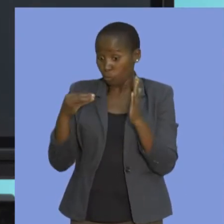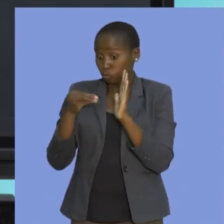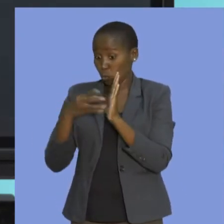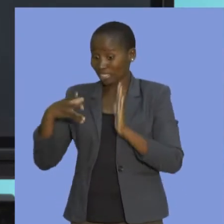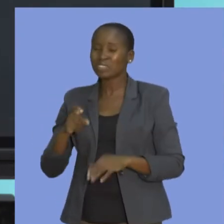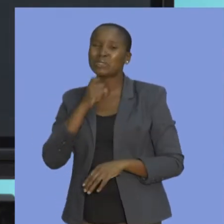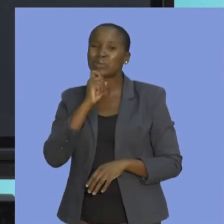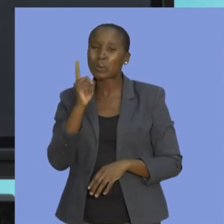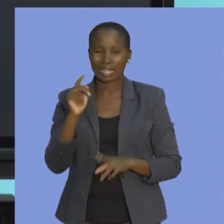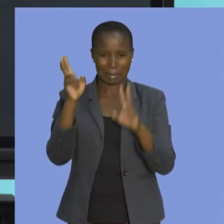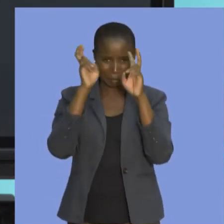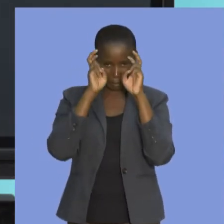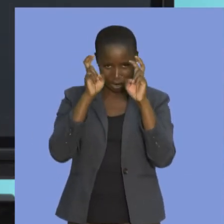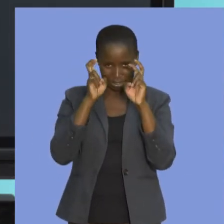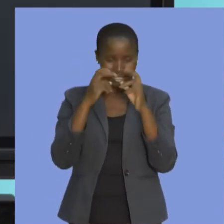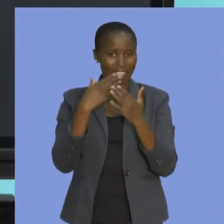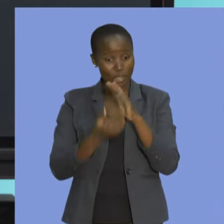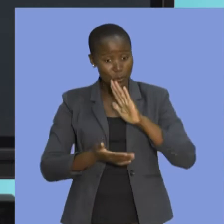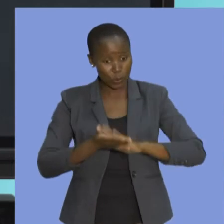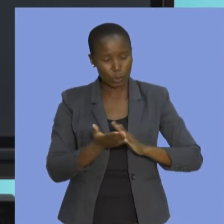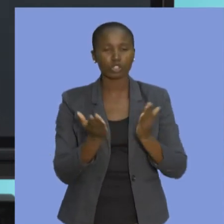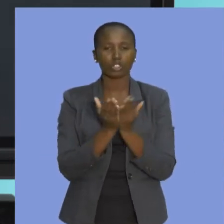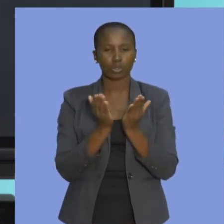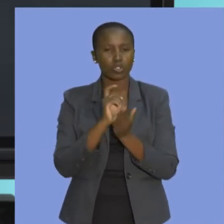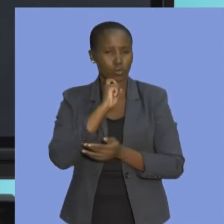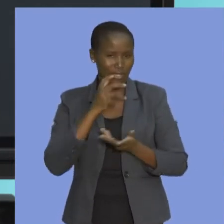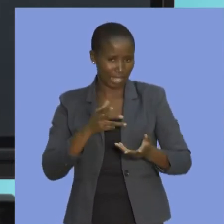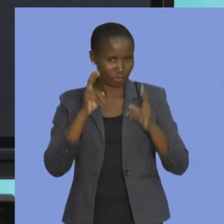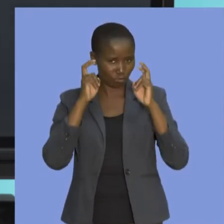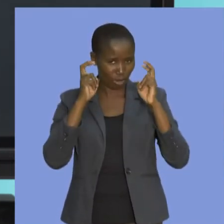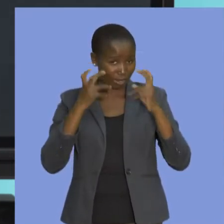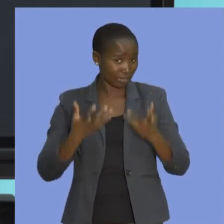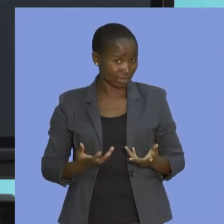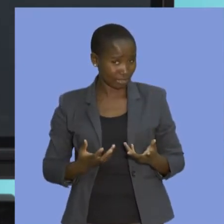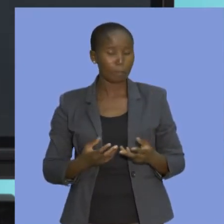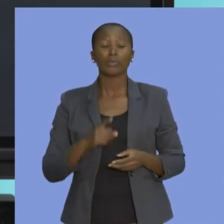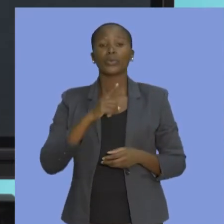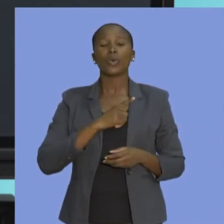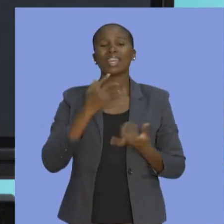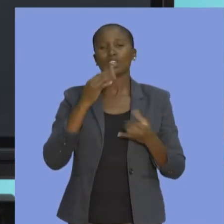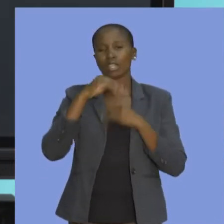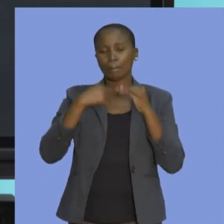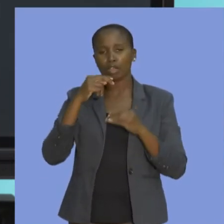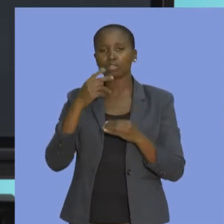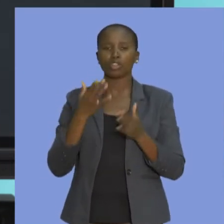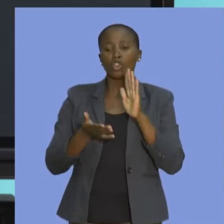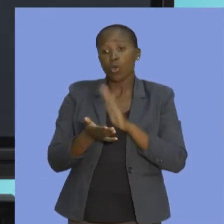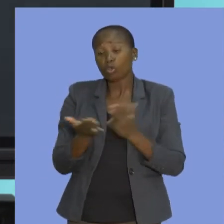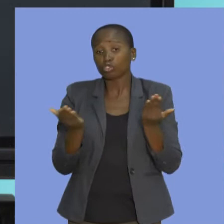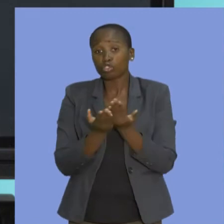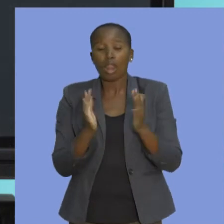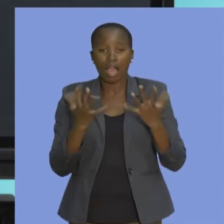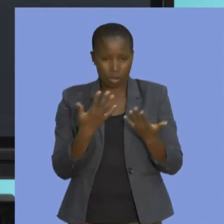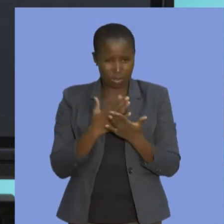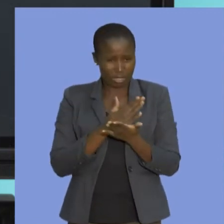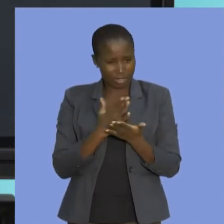bars to get to school. So those are the categories, because we're talking about traveling to school. It either can be walk,